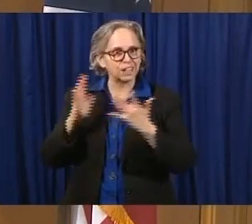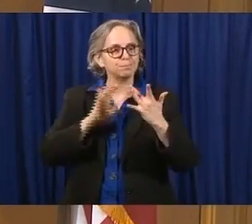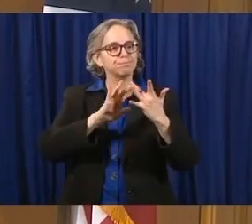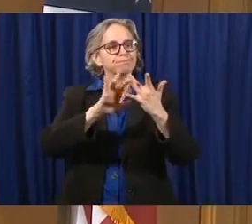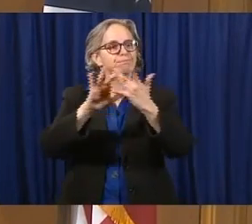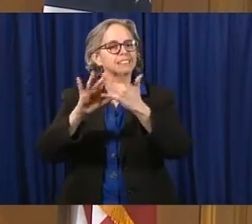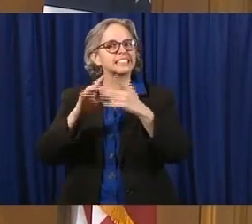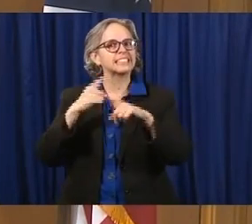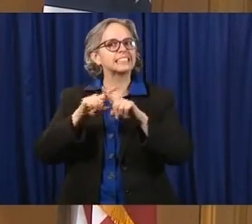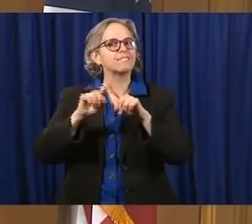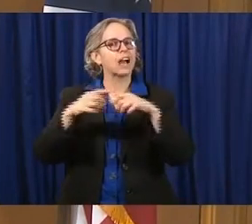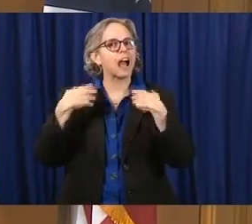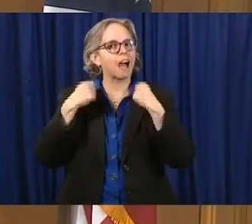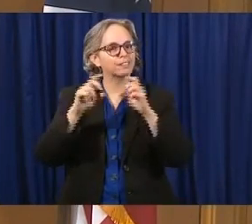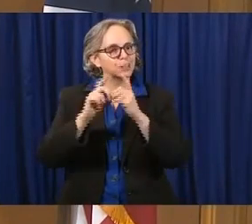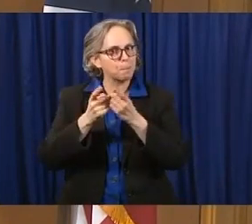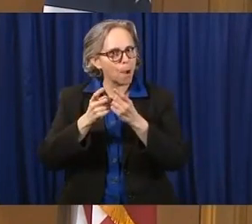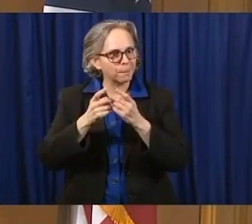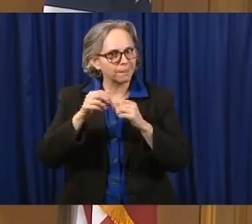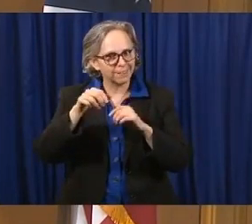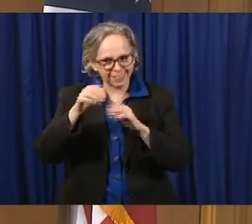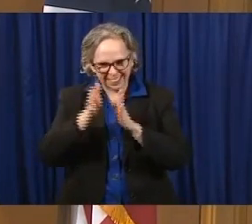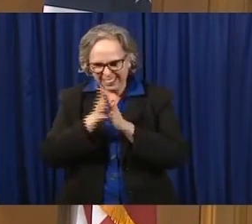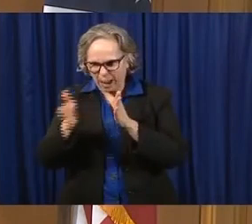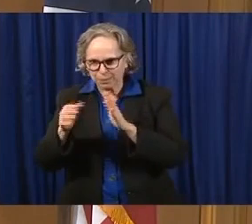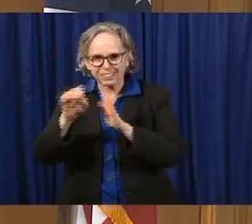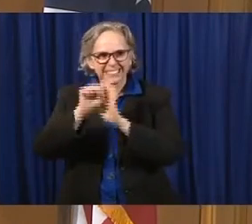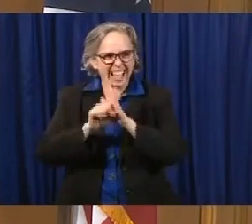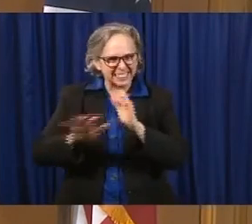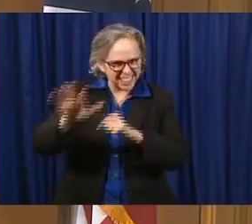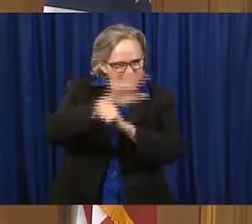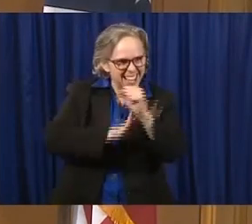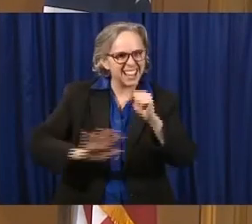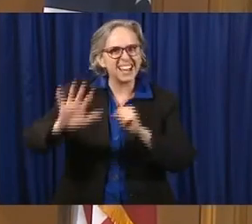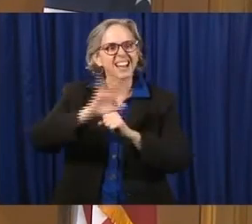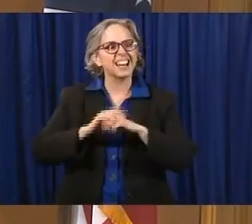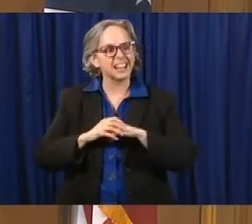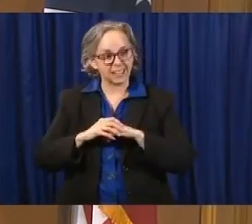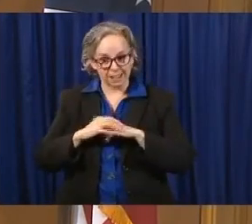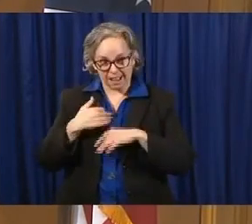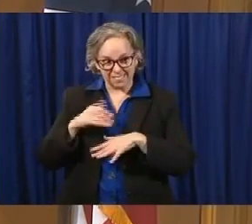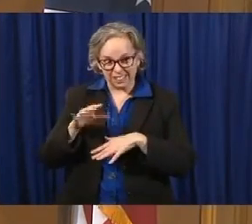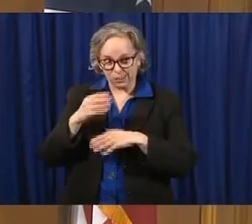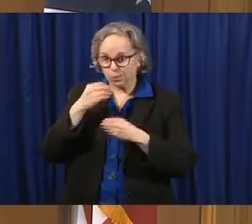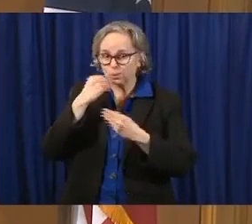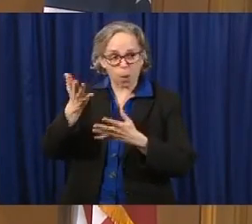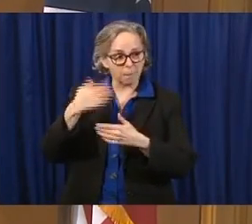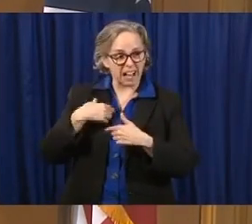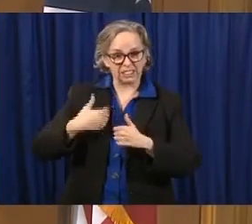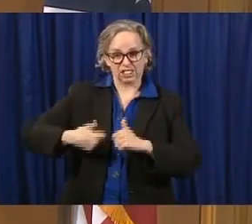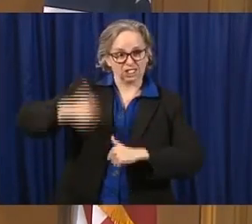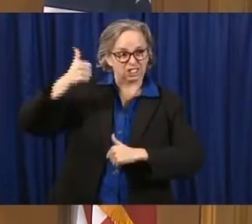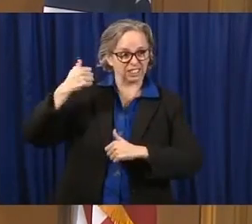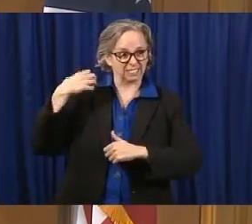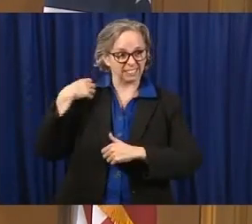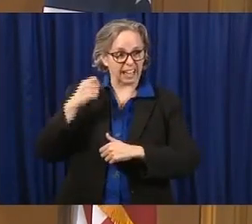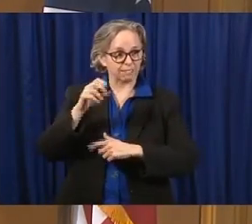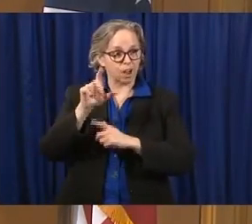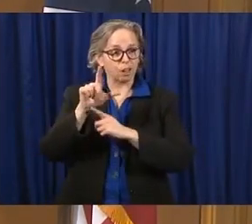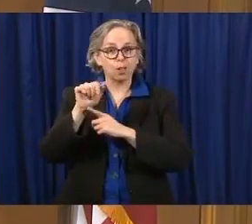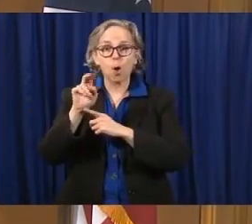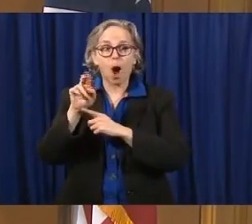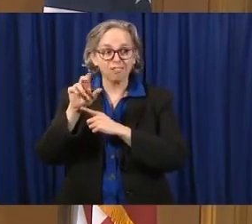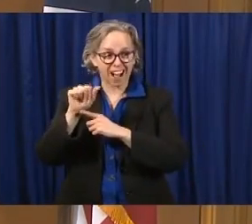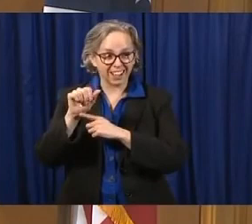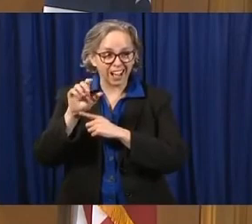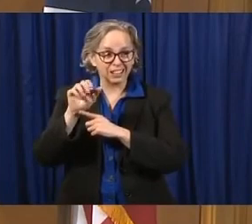those different states. But I told my chief of staff, Laurel Dawson, I said, you know, let's make sure that we're